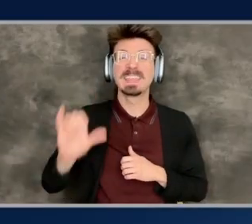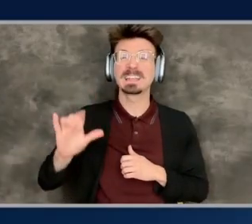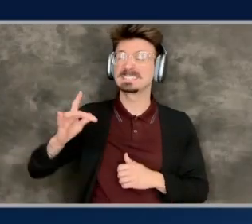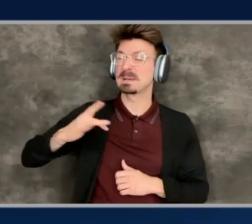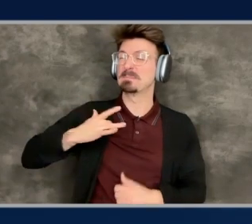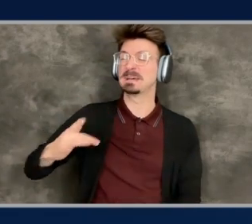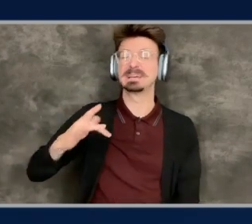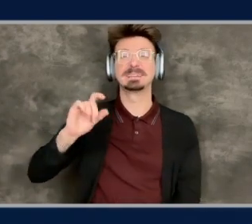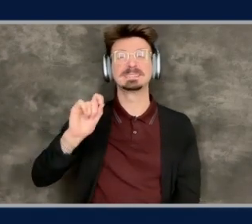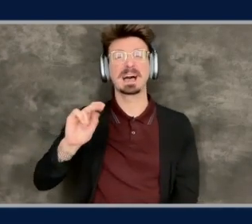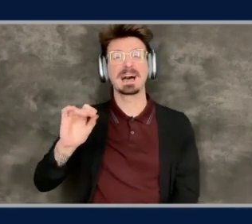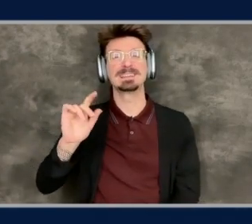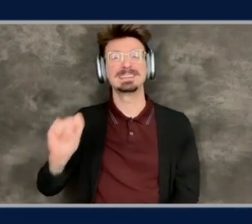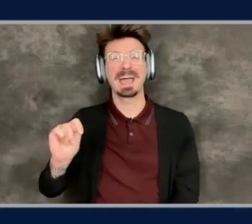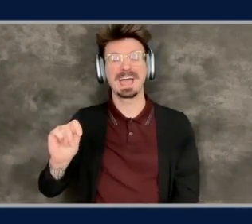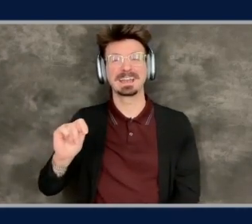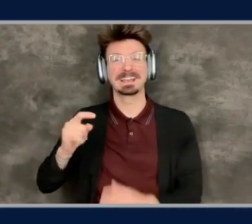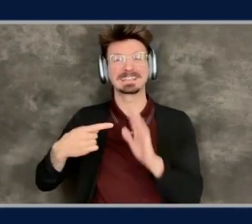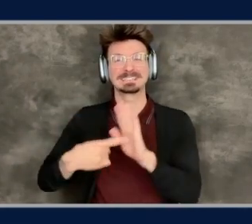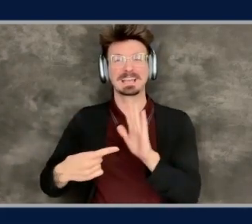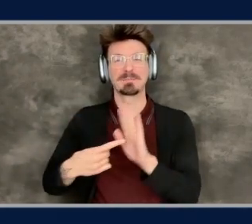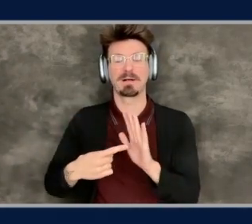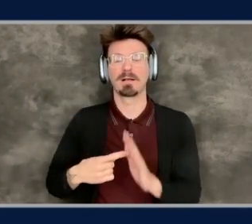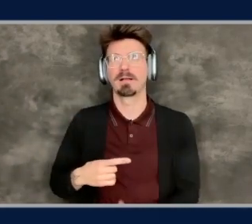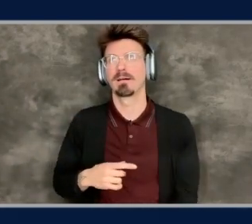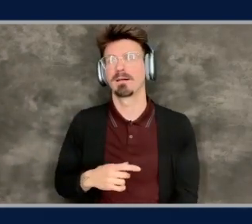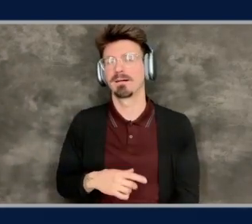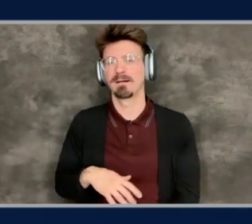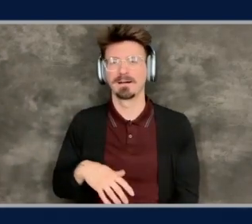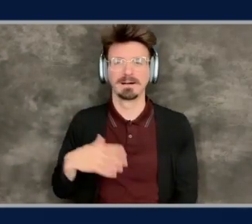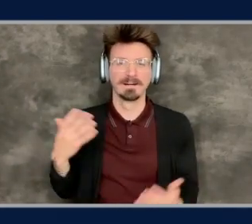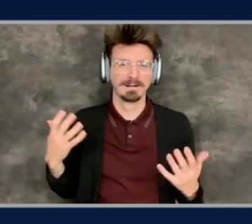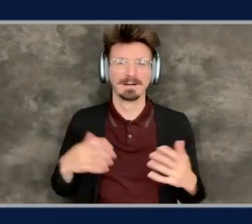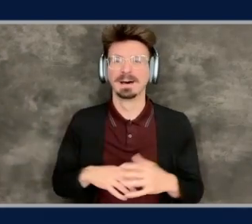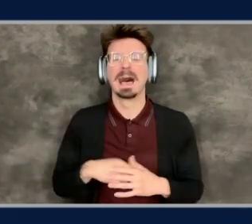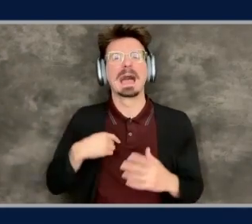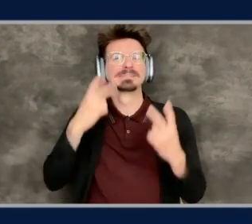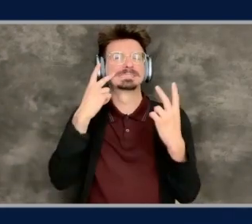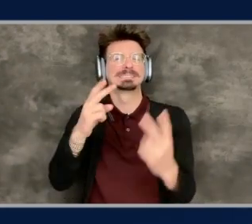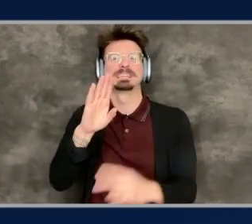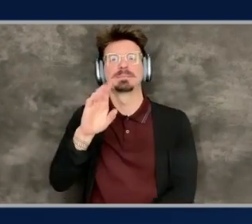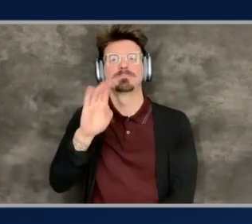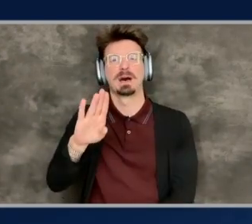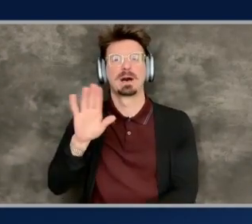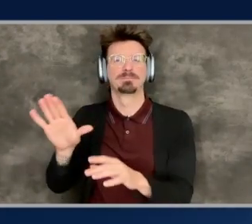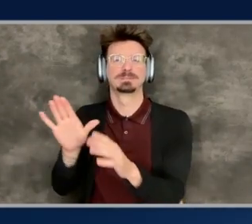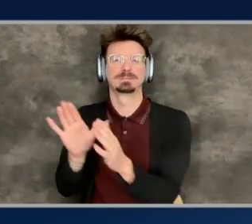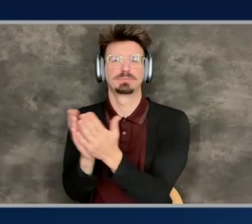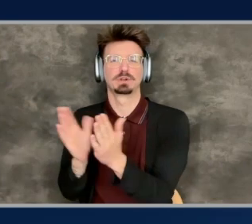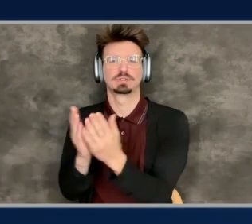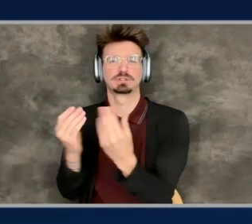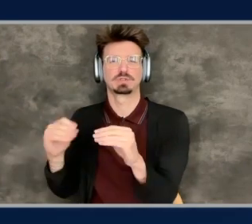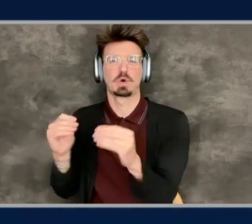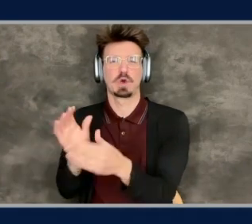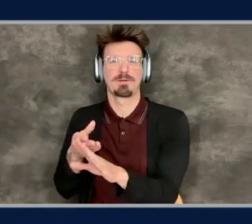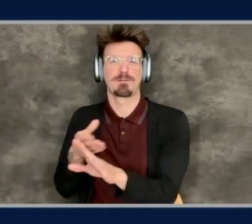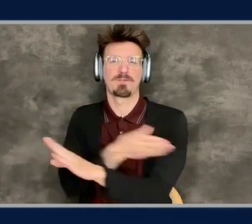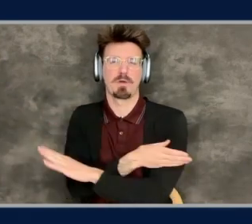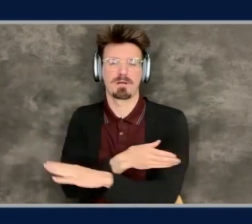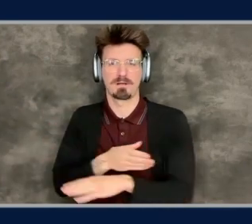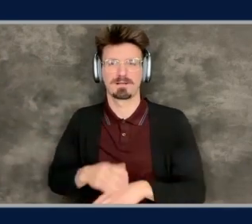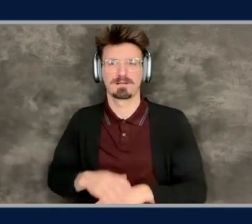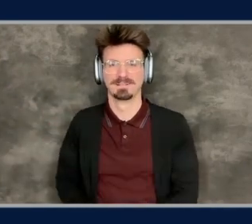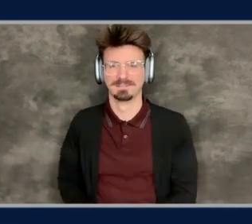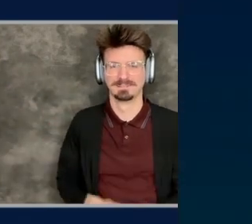on the .NET team. Yeah. I've seen Bob's Bookstore before. So you have also have the option of, let's say you have a very